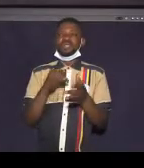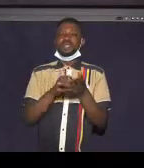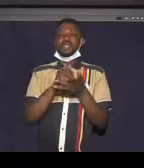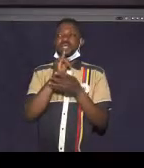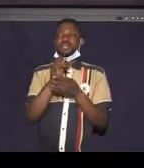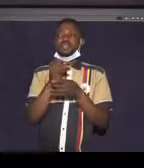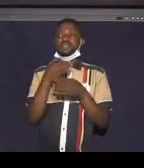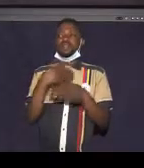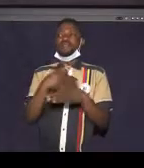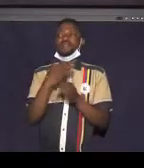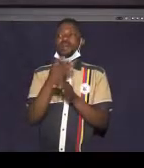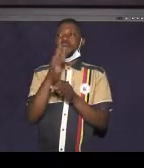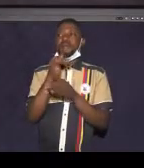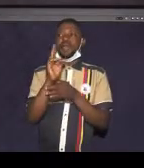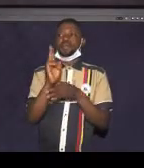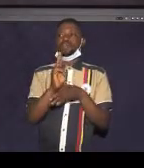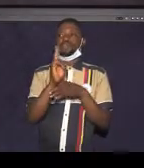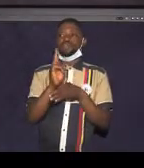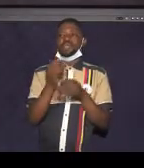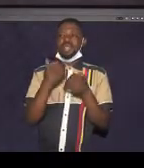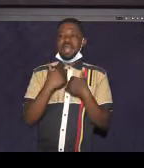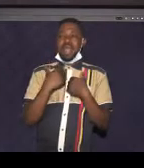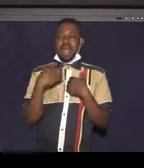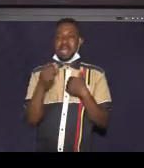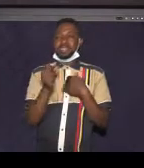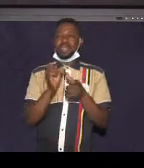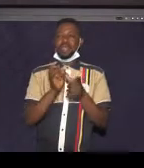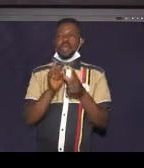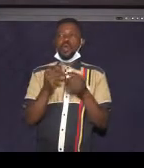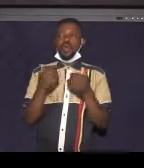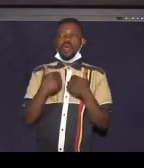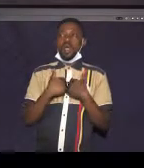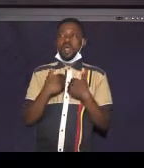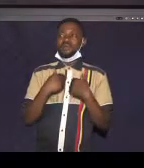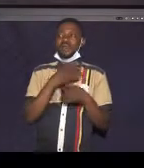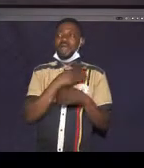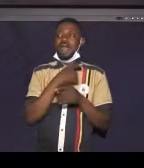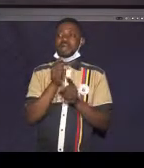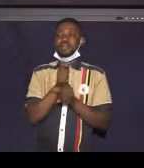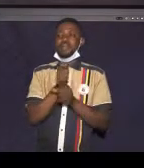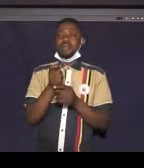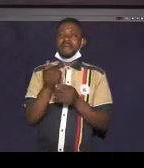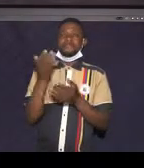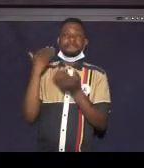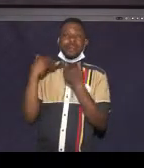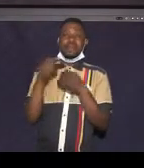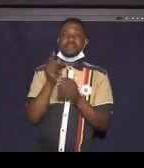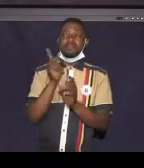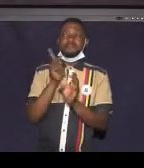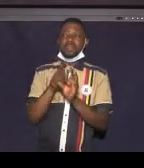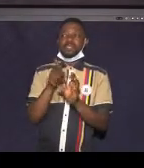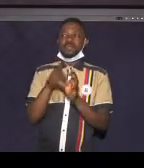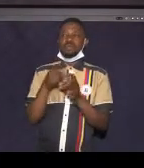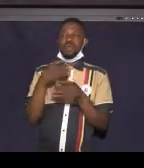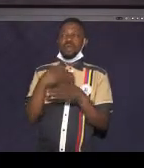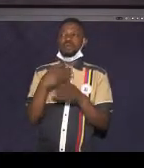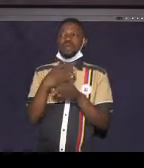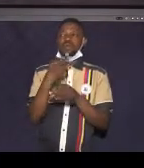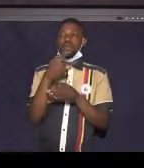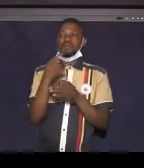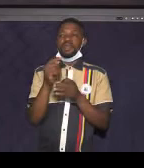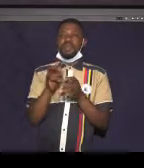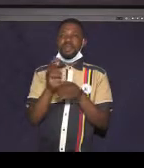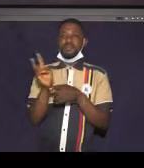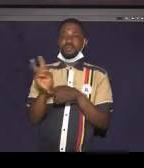It is formed by using has or have and a past participle form of the verb. When you want to